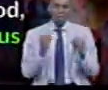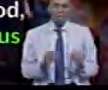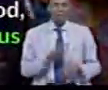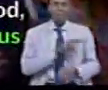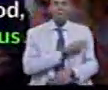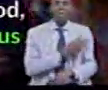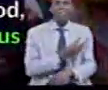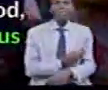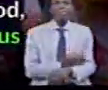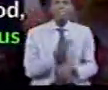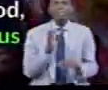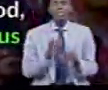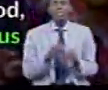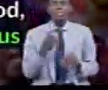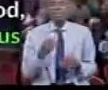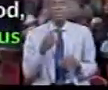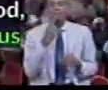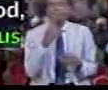blood.